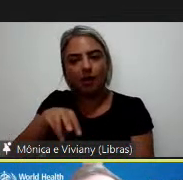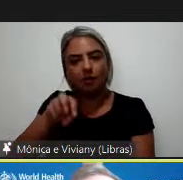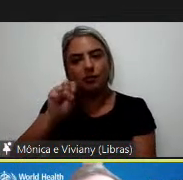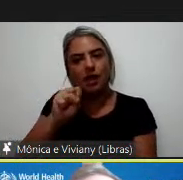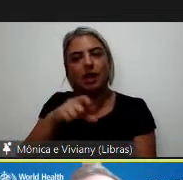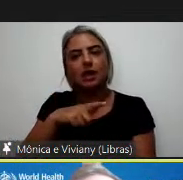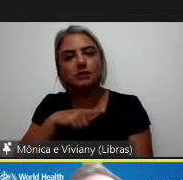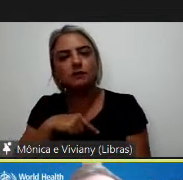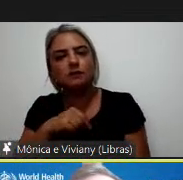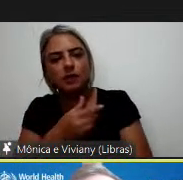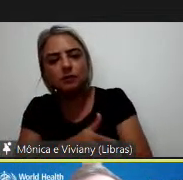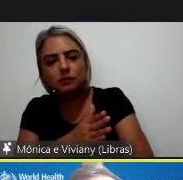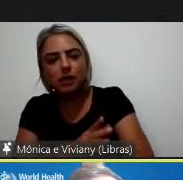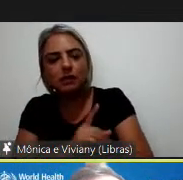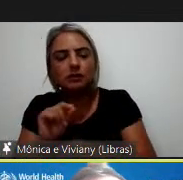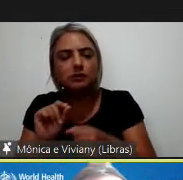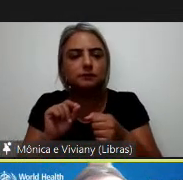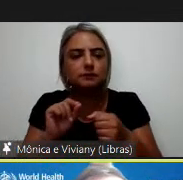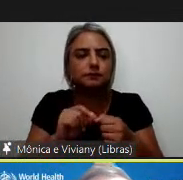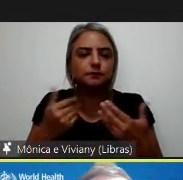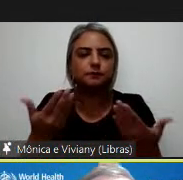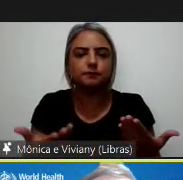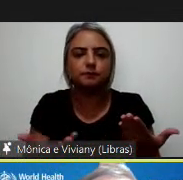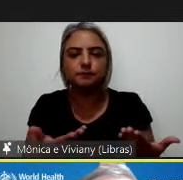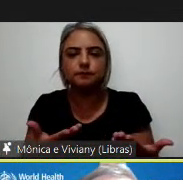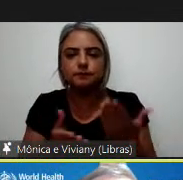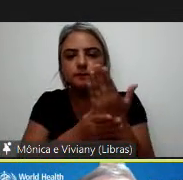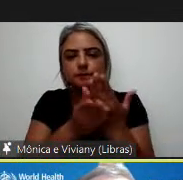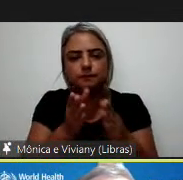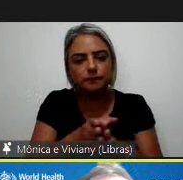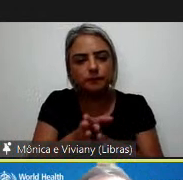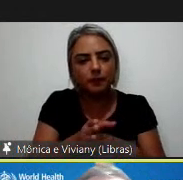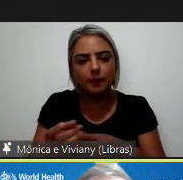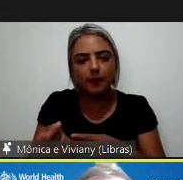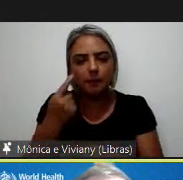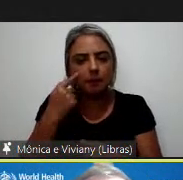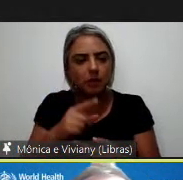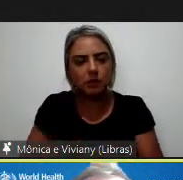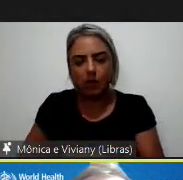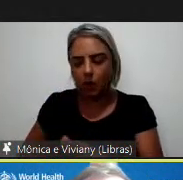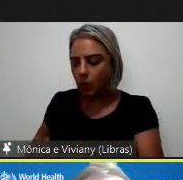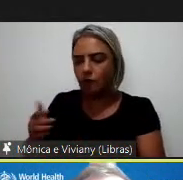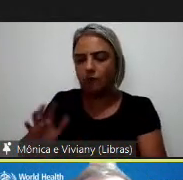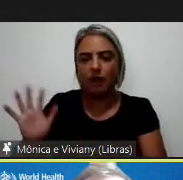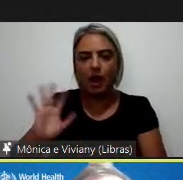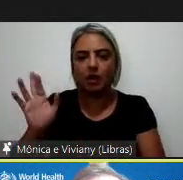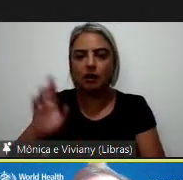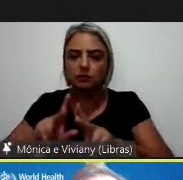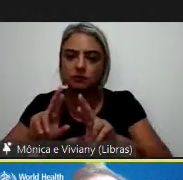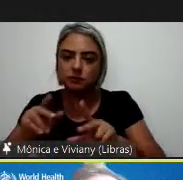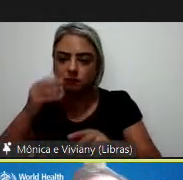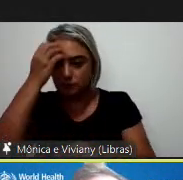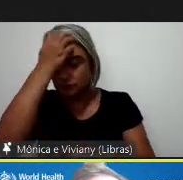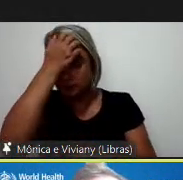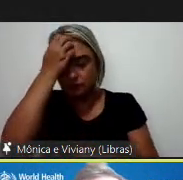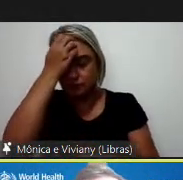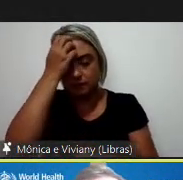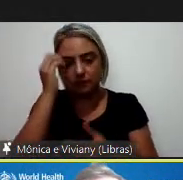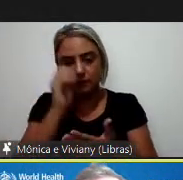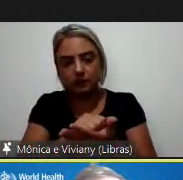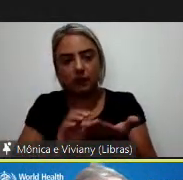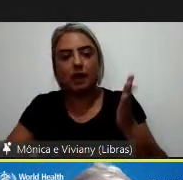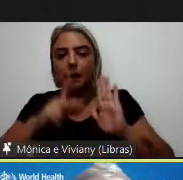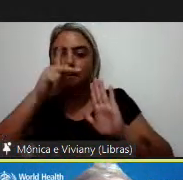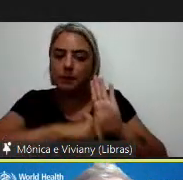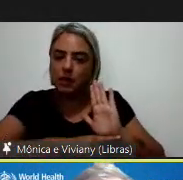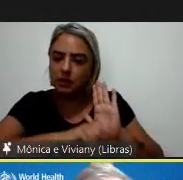provide the costing of the different essential nutrition actions. There's a tool for planning and costing, so all